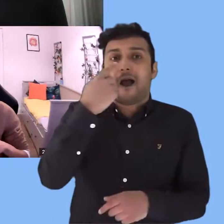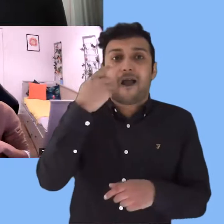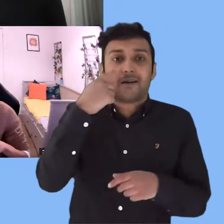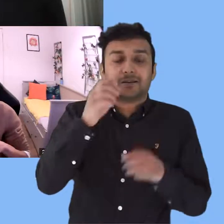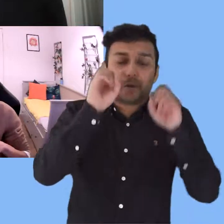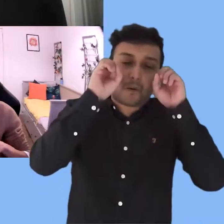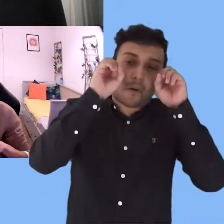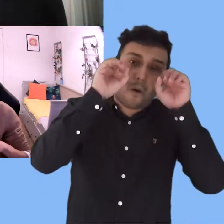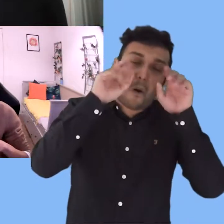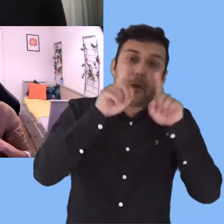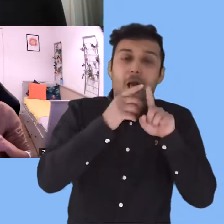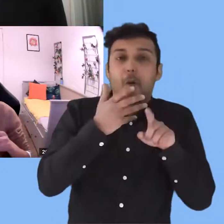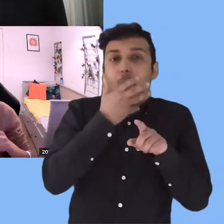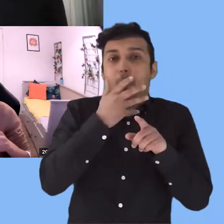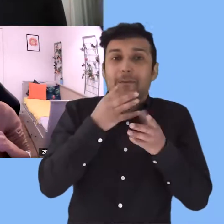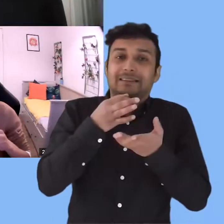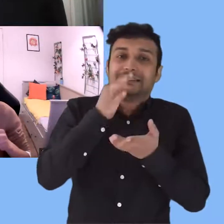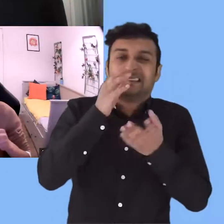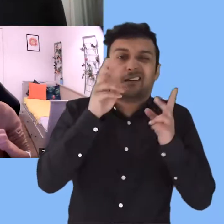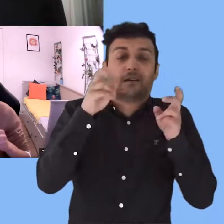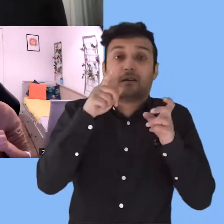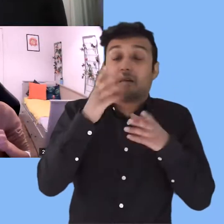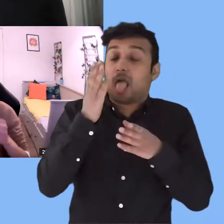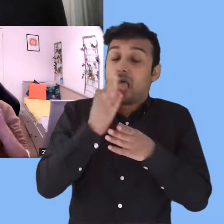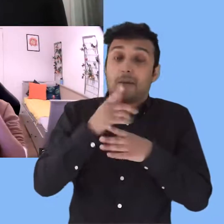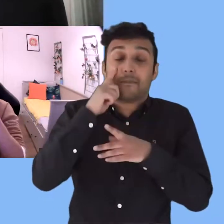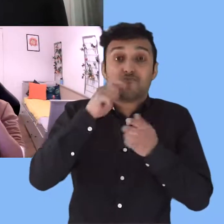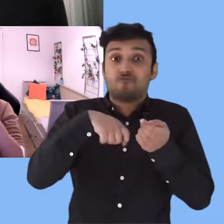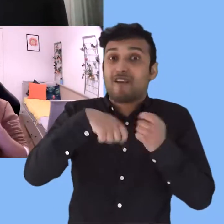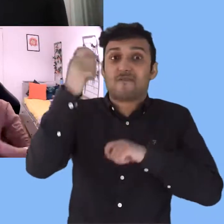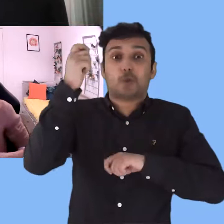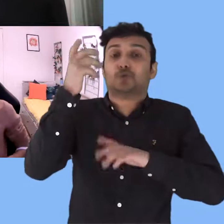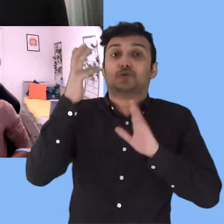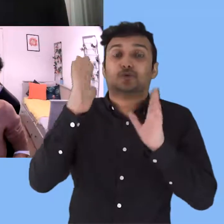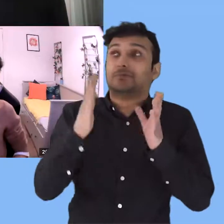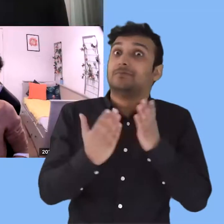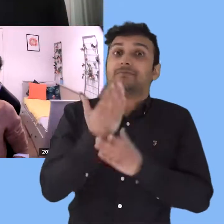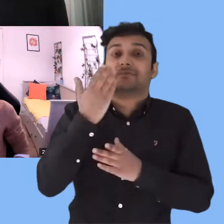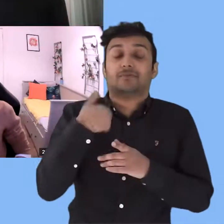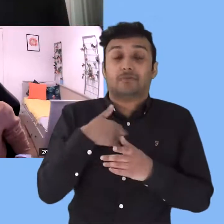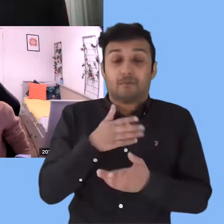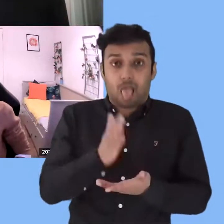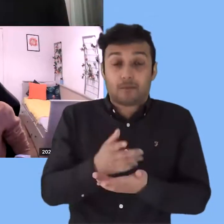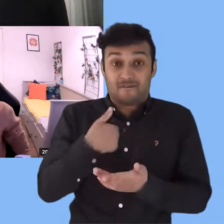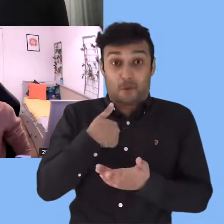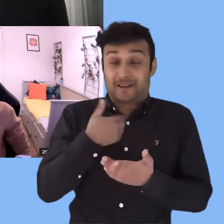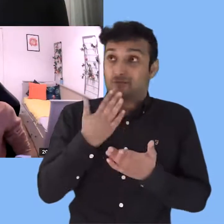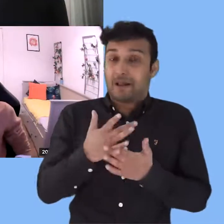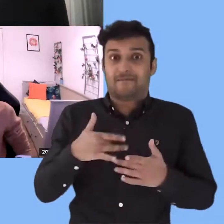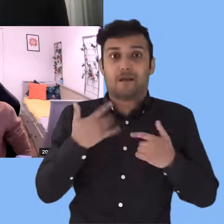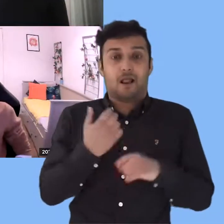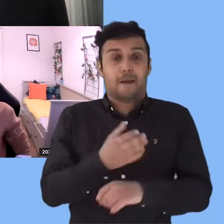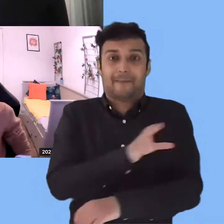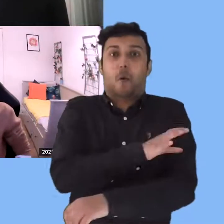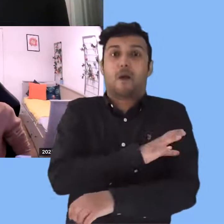empowering as an adult who hasn't seen myself reflected in children's books, but also in adults' books. This